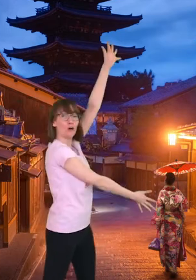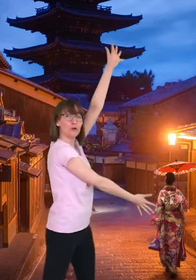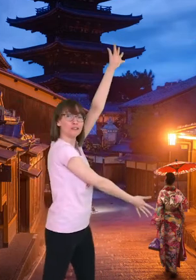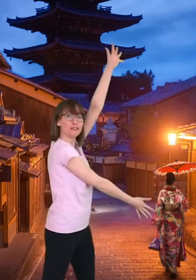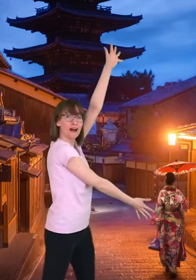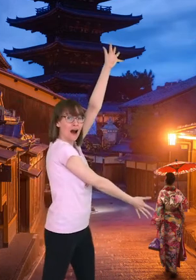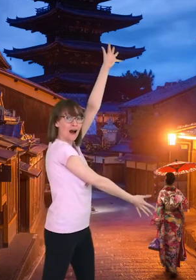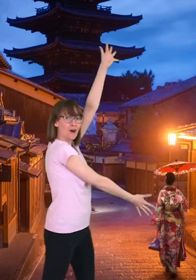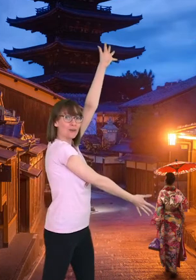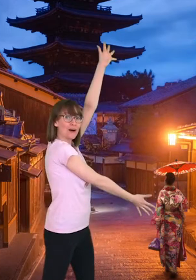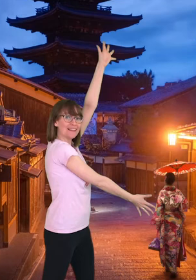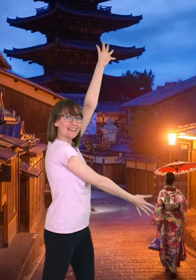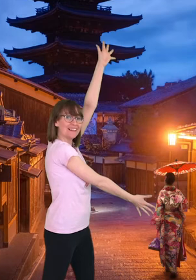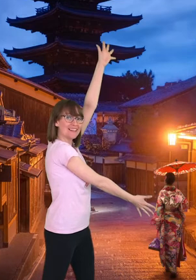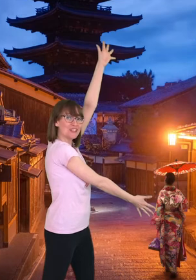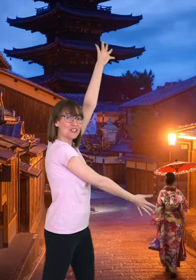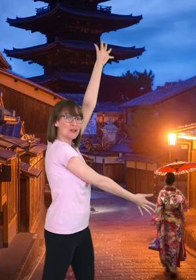And hold.